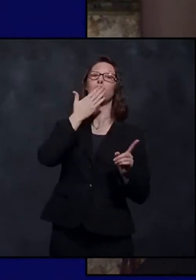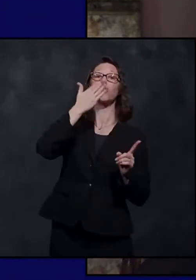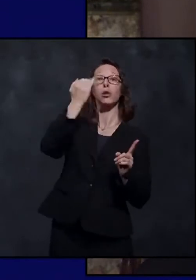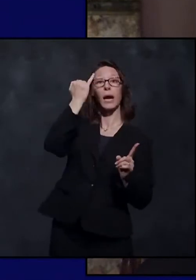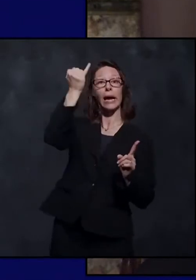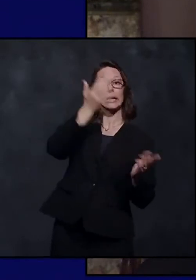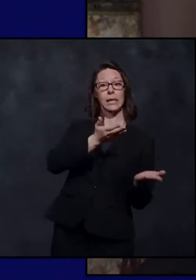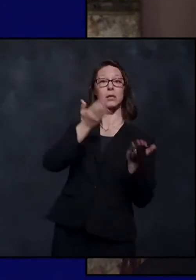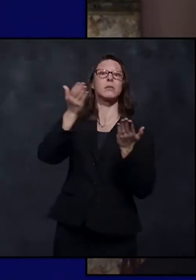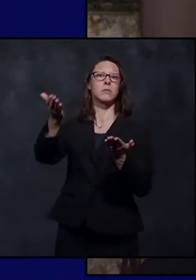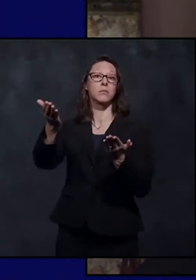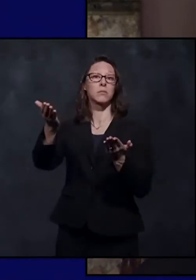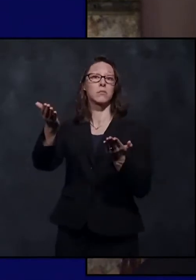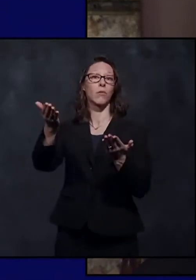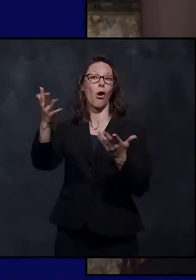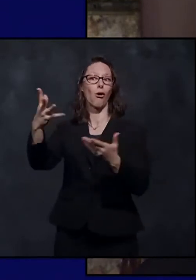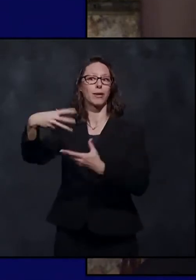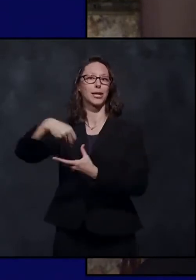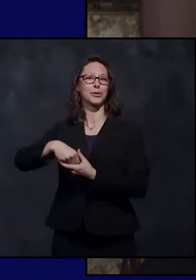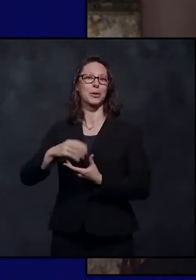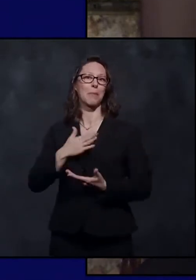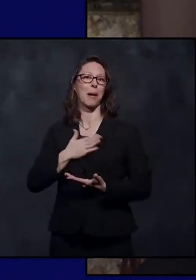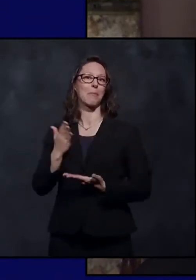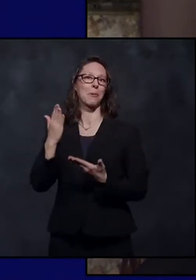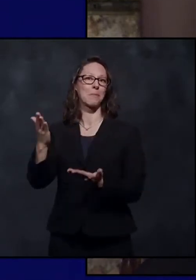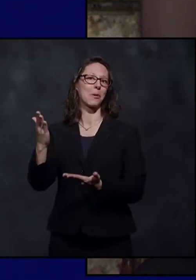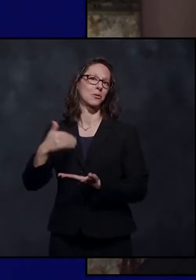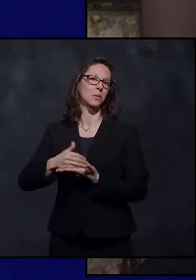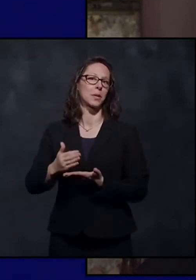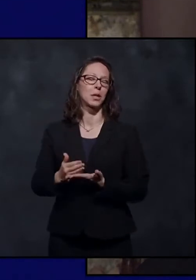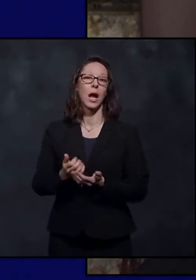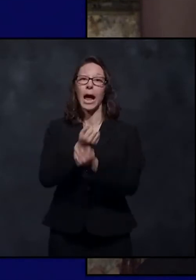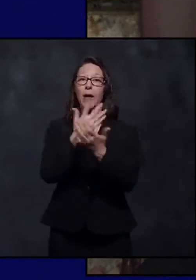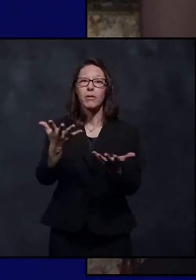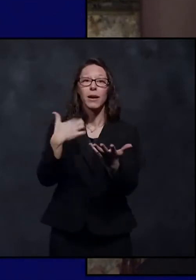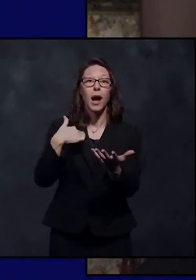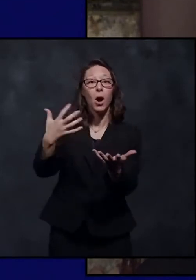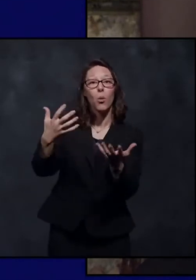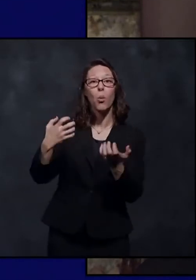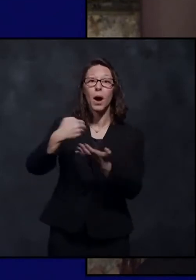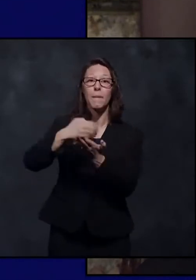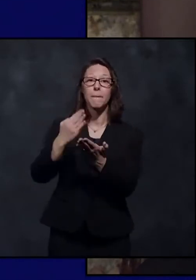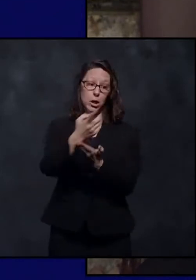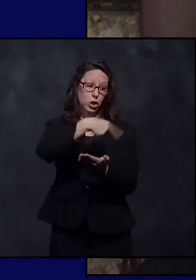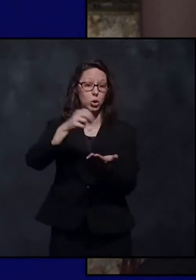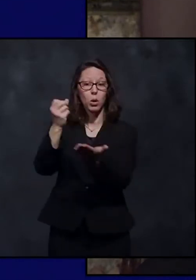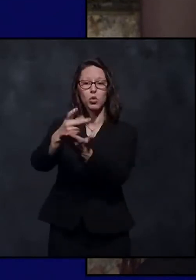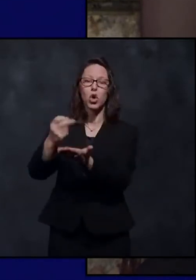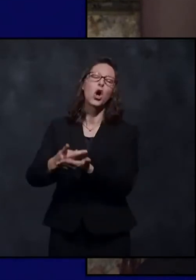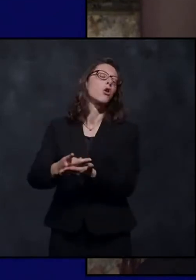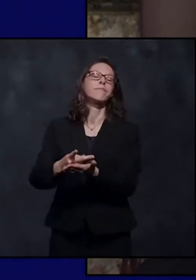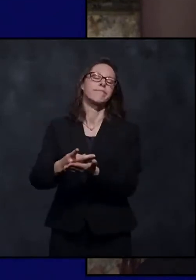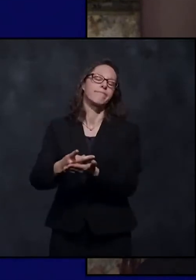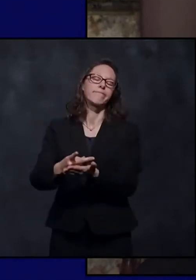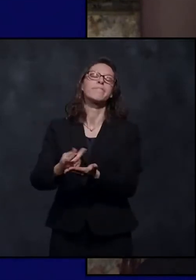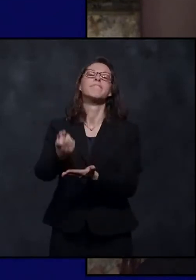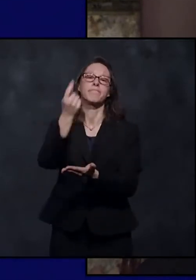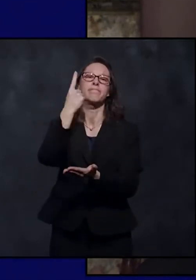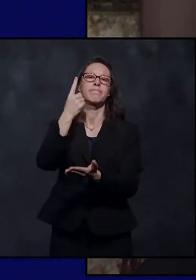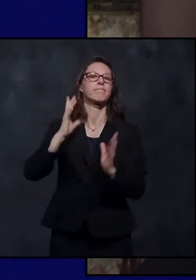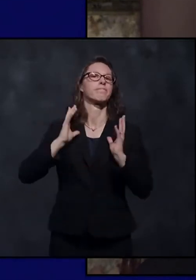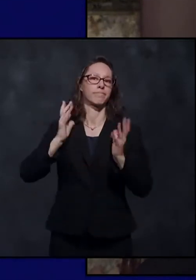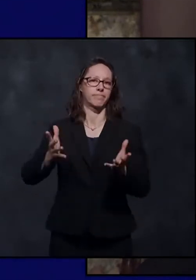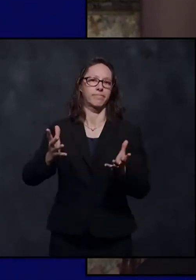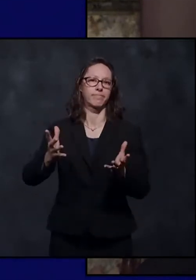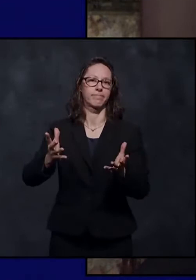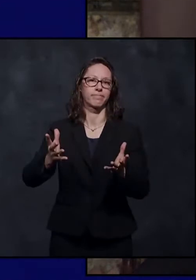already part of my proposal. I may not get everything I want in this budget. That's okay too. Because there's nothing we can't do